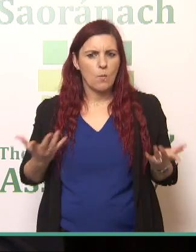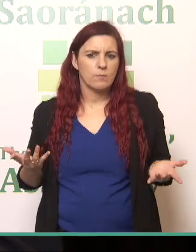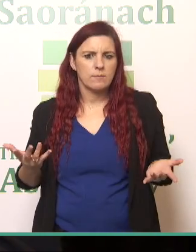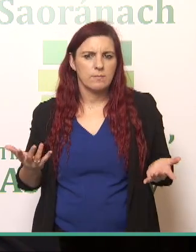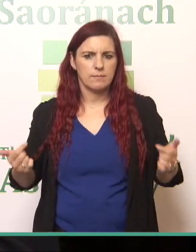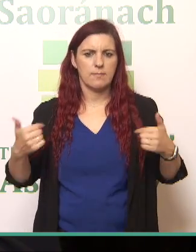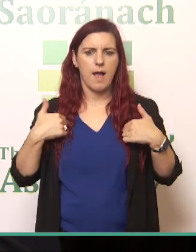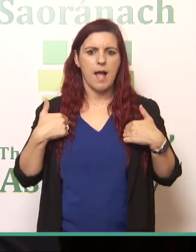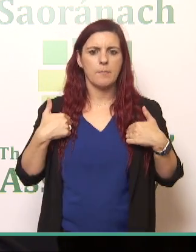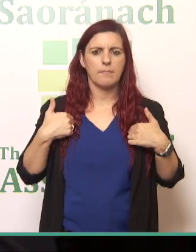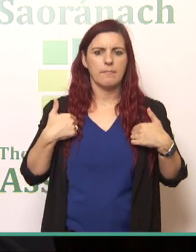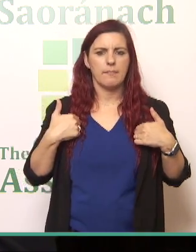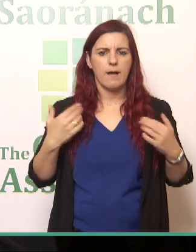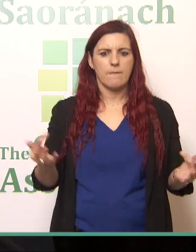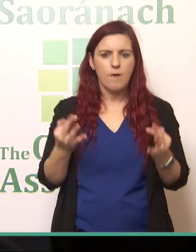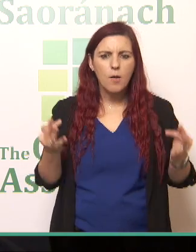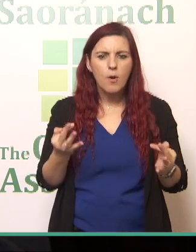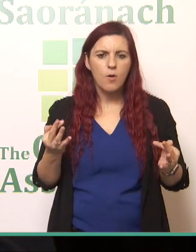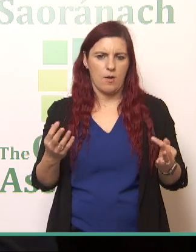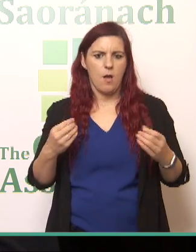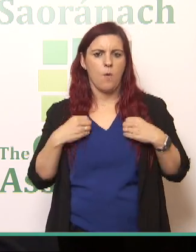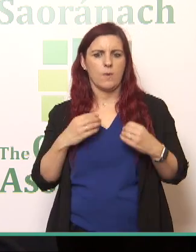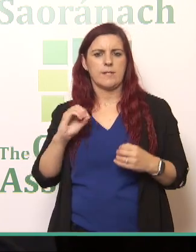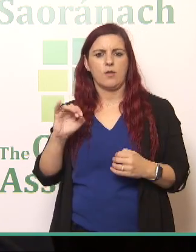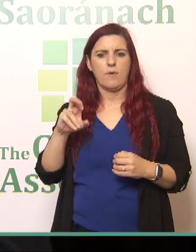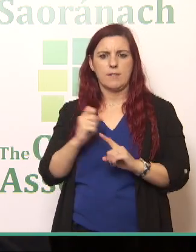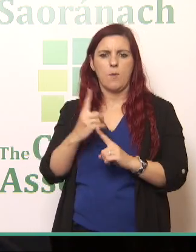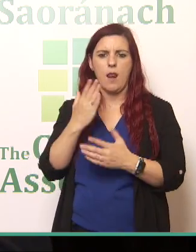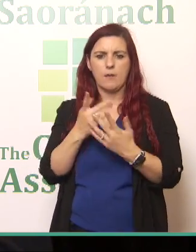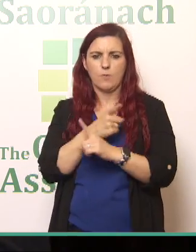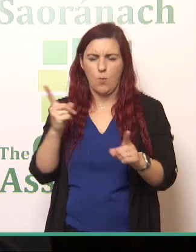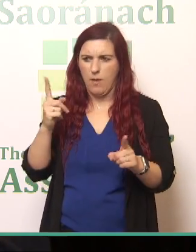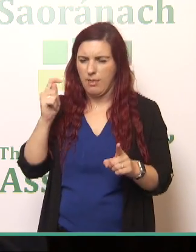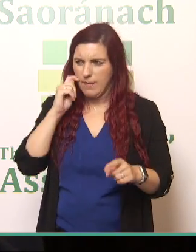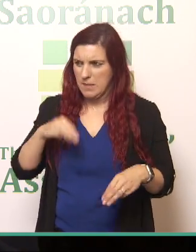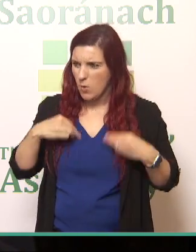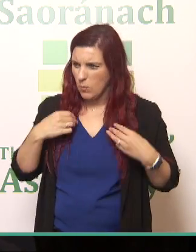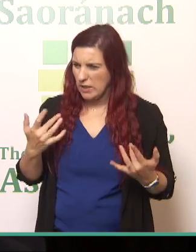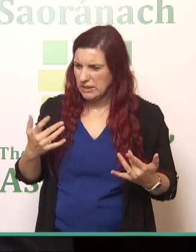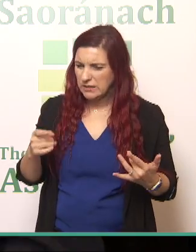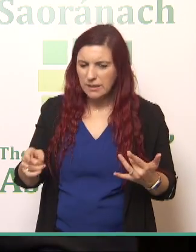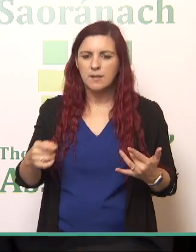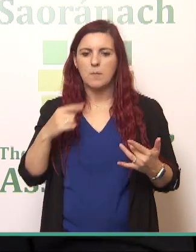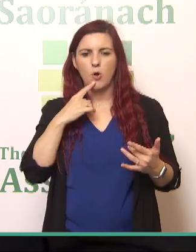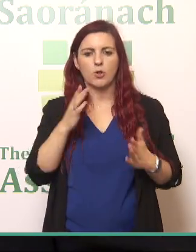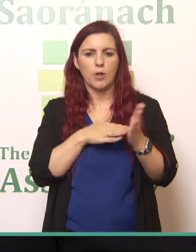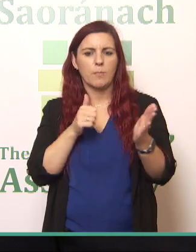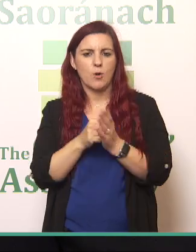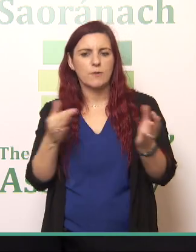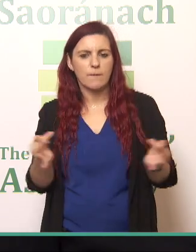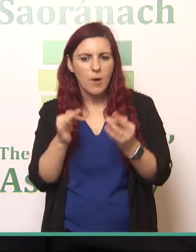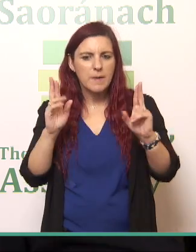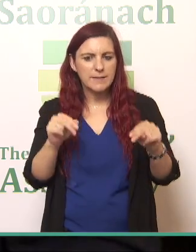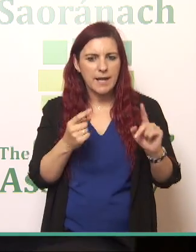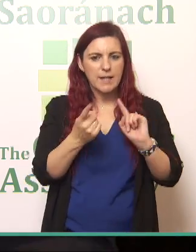I am an intensive farmer. I own a zero grazer, and a lot of people in the room will gasp this morning at the thoughts of that. But commercial farmers can interact